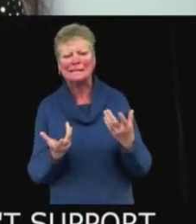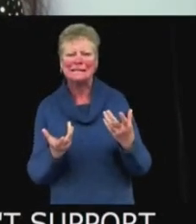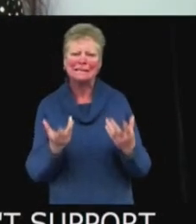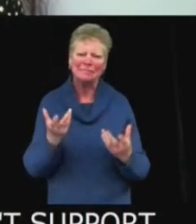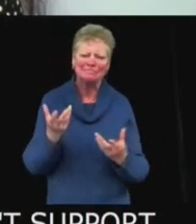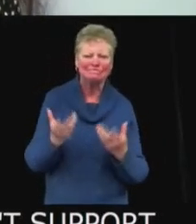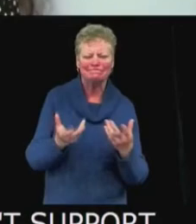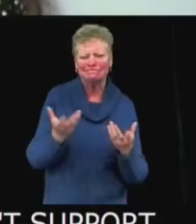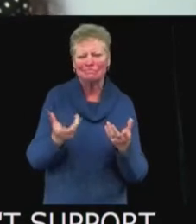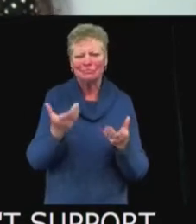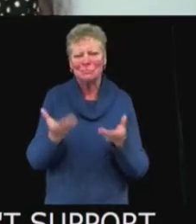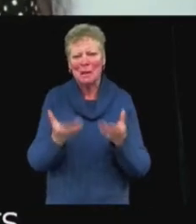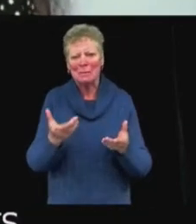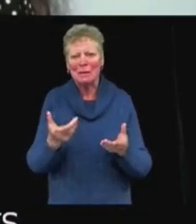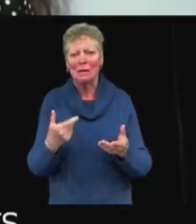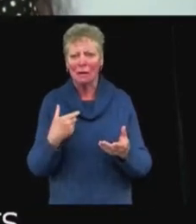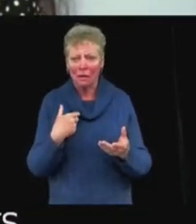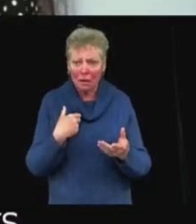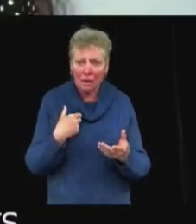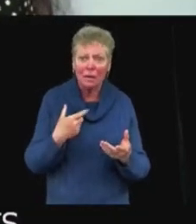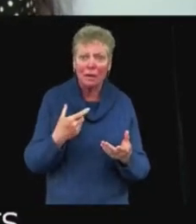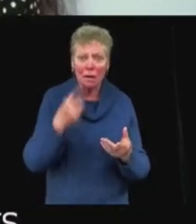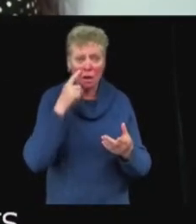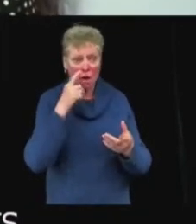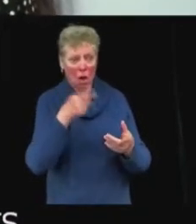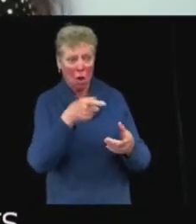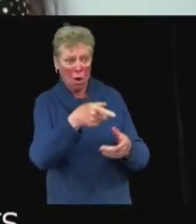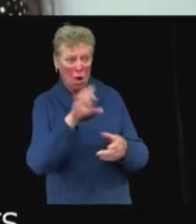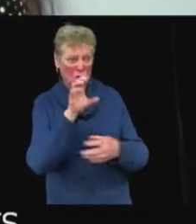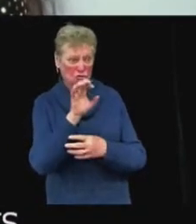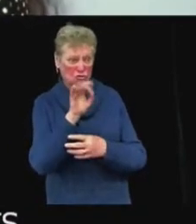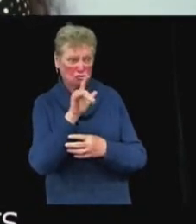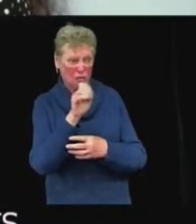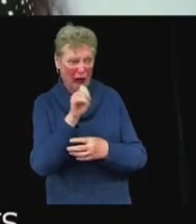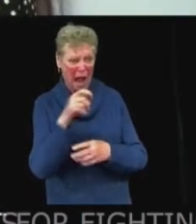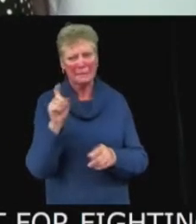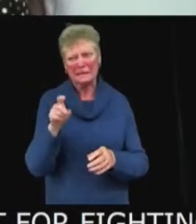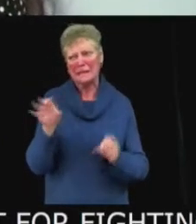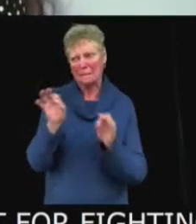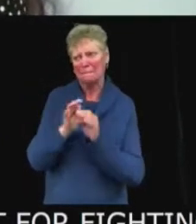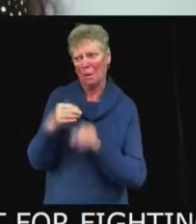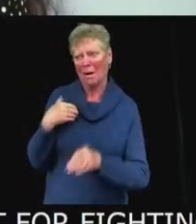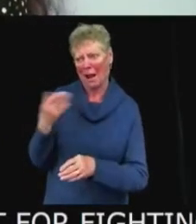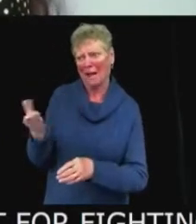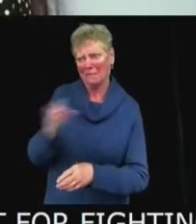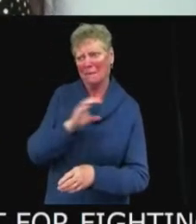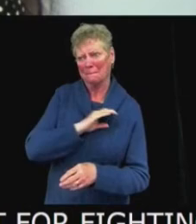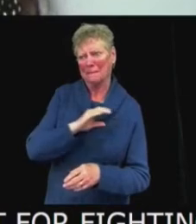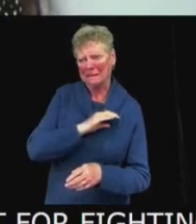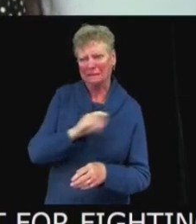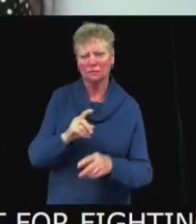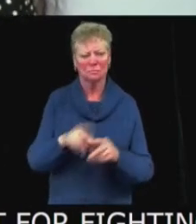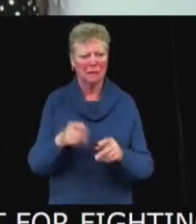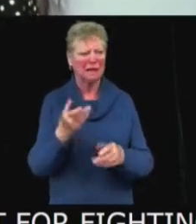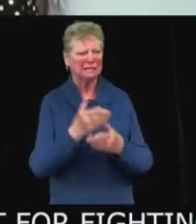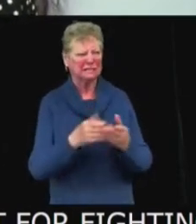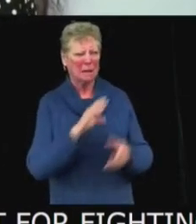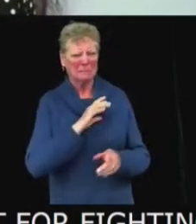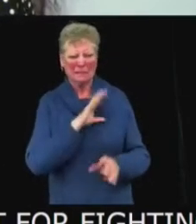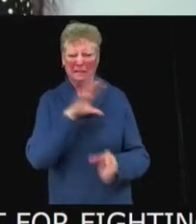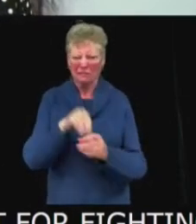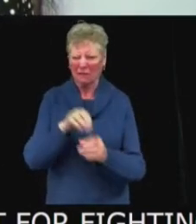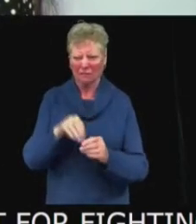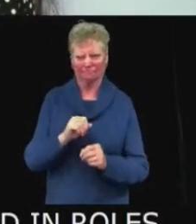for example, want the police to be present for fighting crime, but agree that the police often also are involved in roles they shouldn't be, for